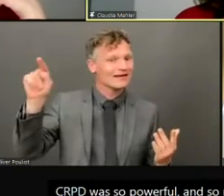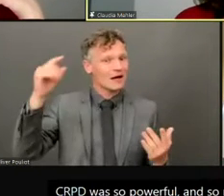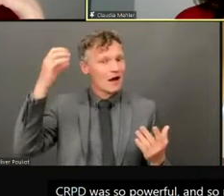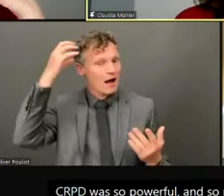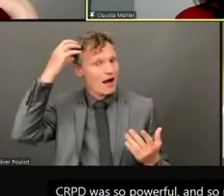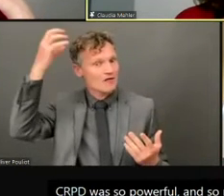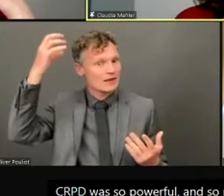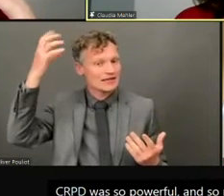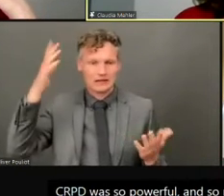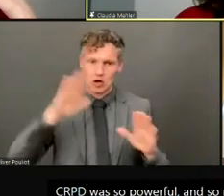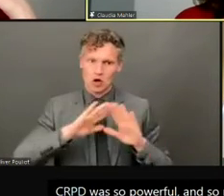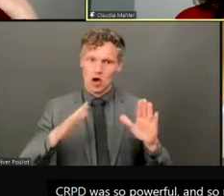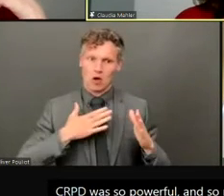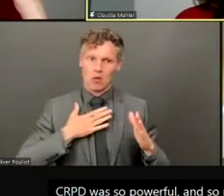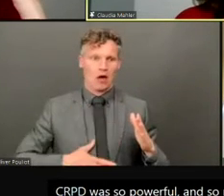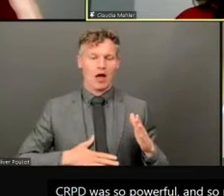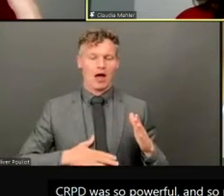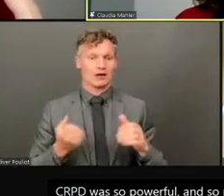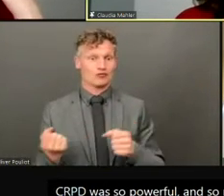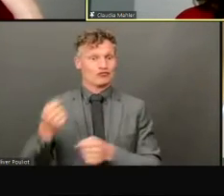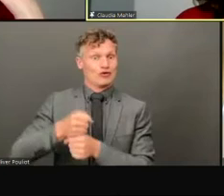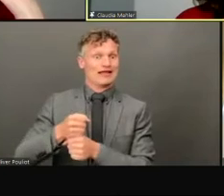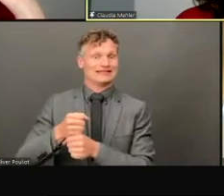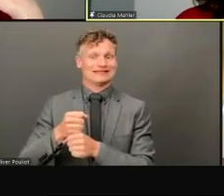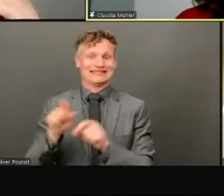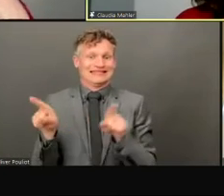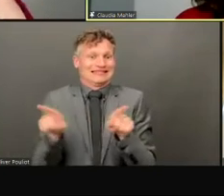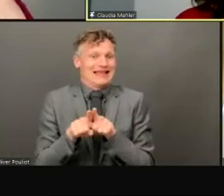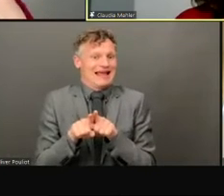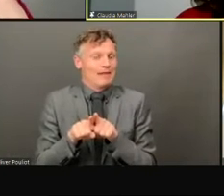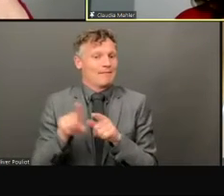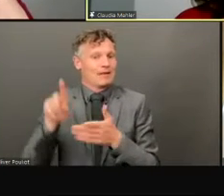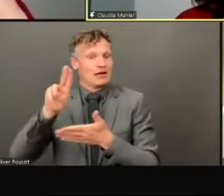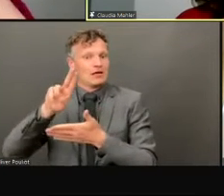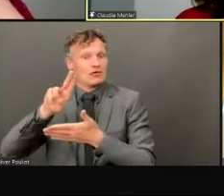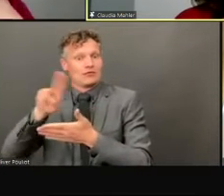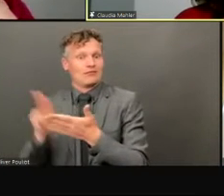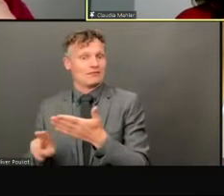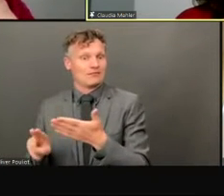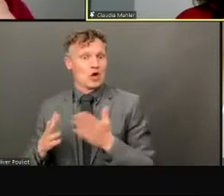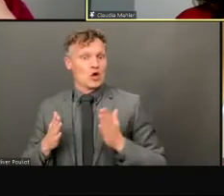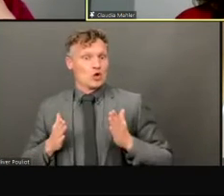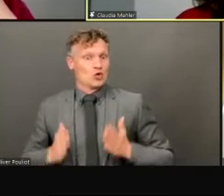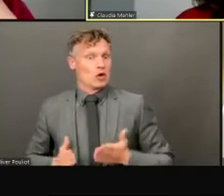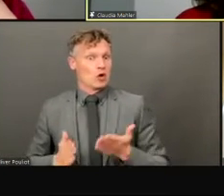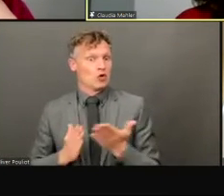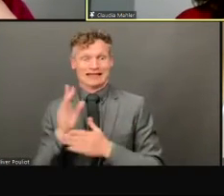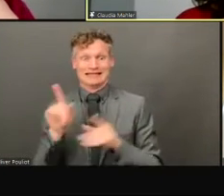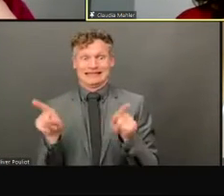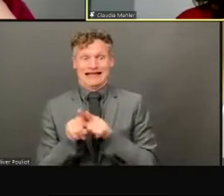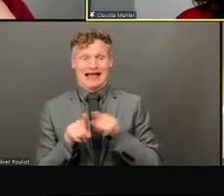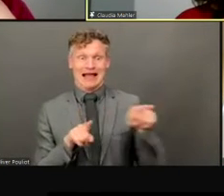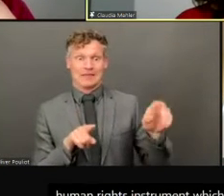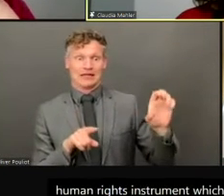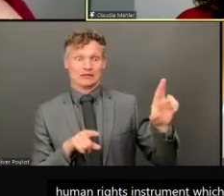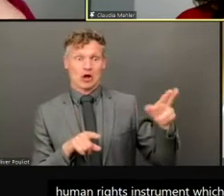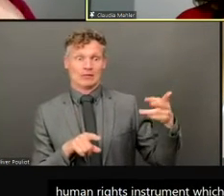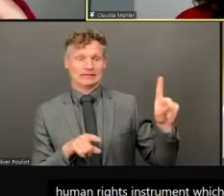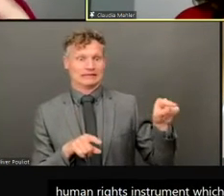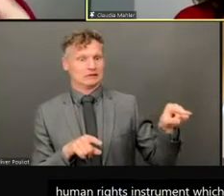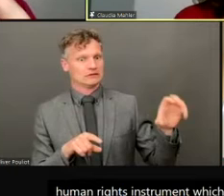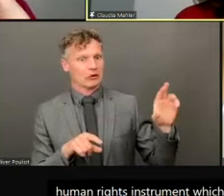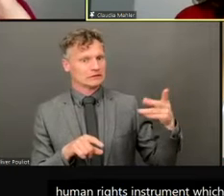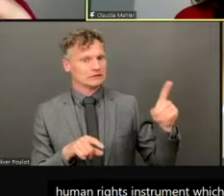rights instrument which binds them to implement the human rights much better and get better guidance for